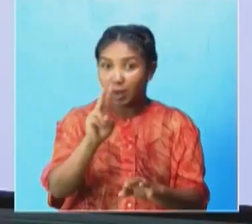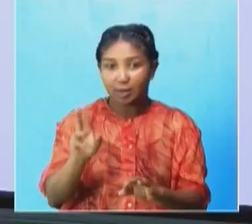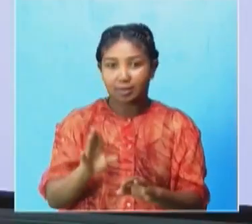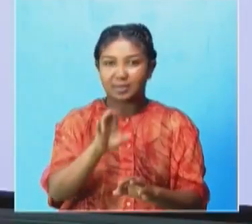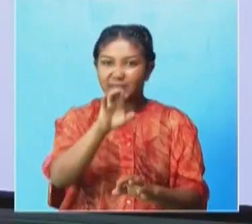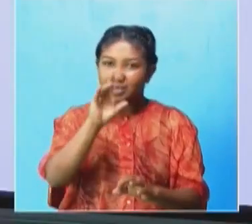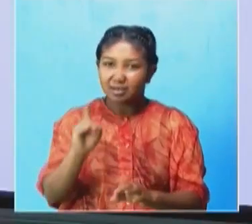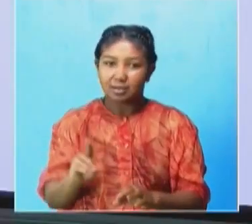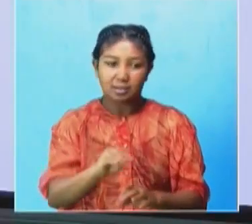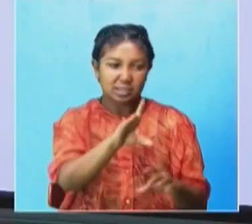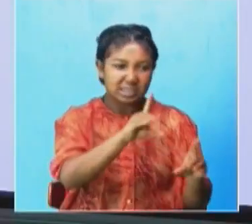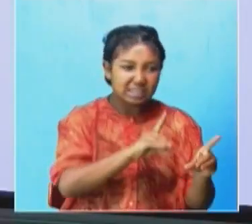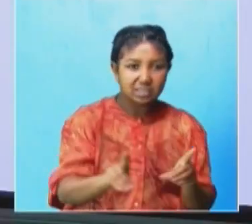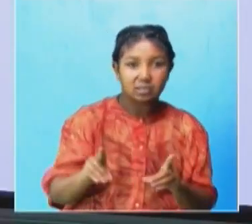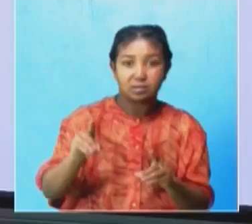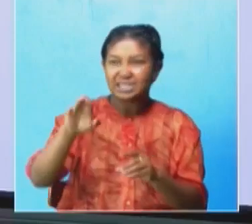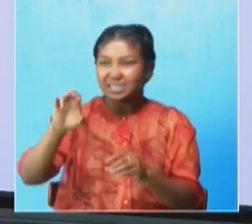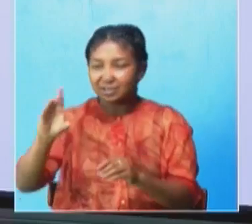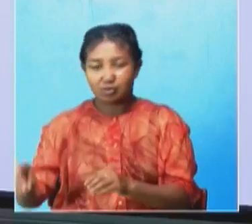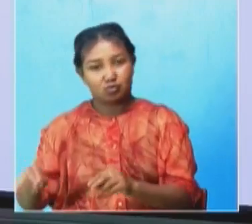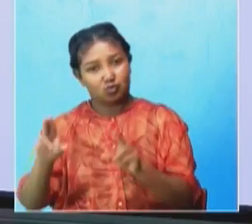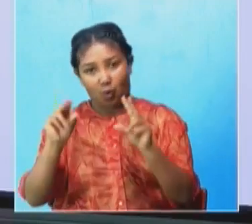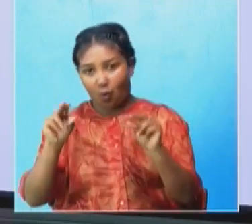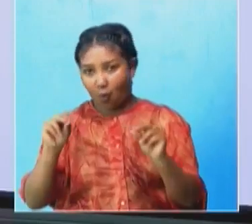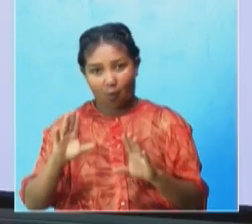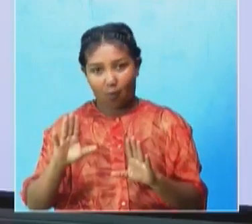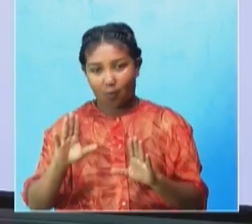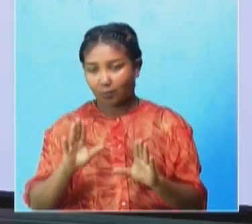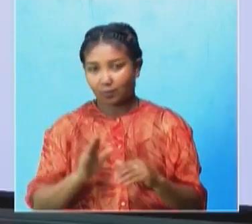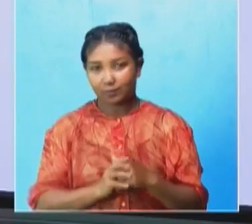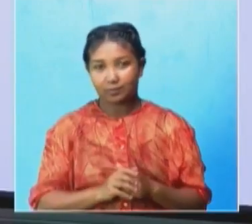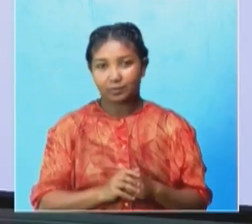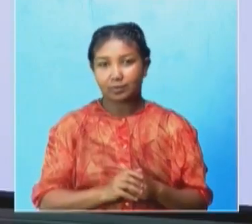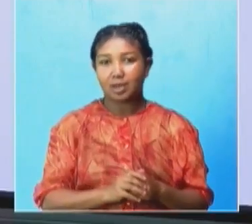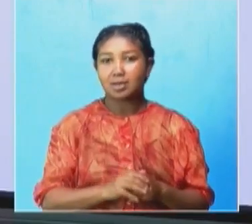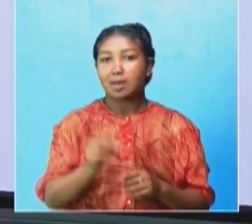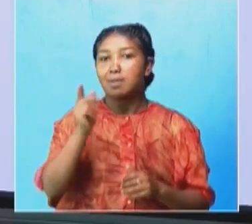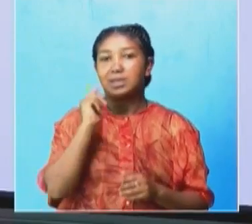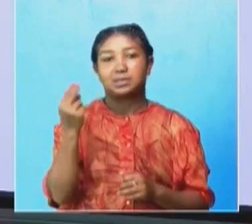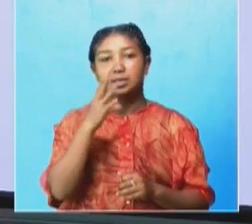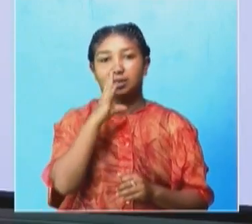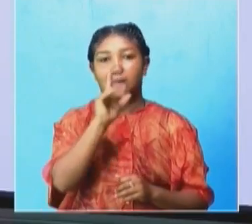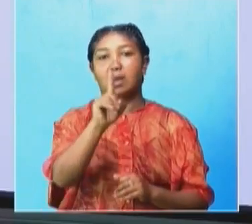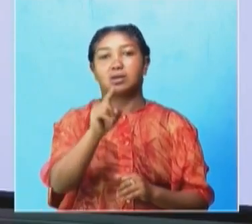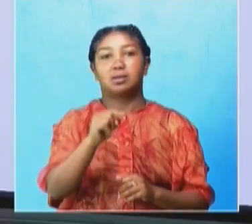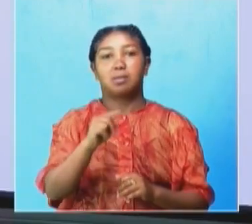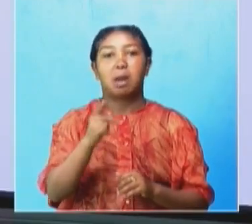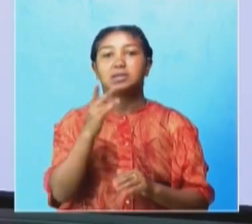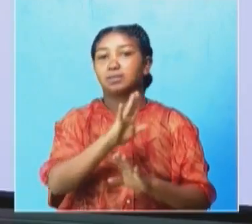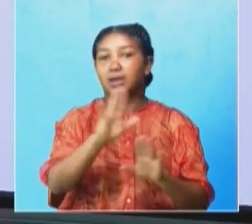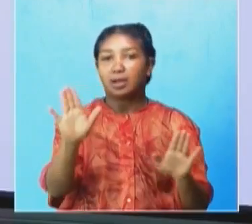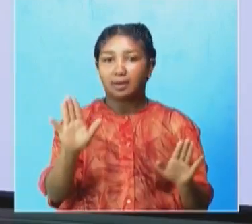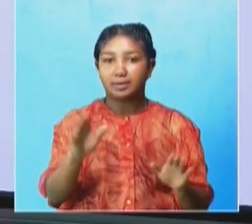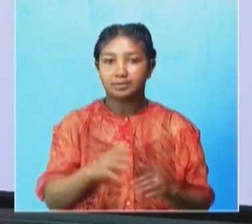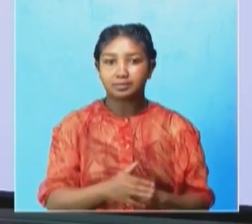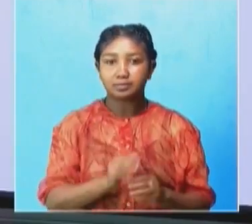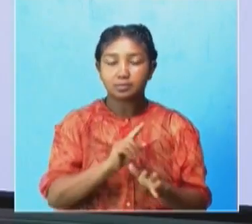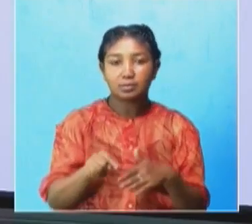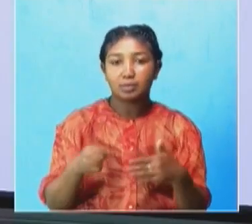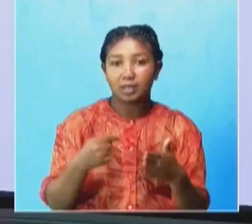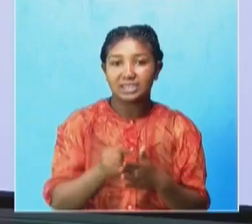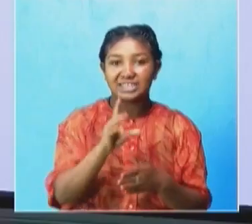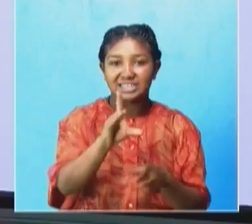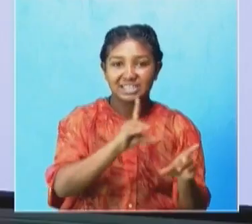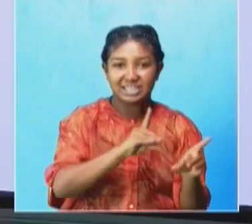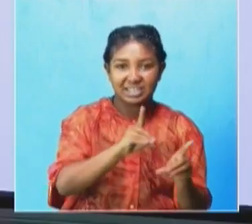If we are using did here, we can't use again another past verb. So, or V2. So,